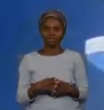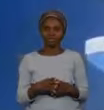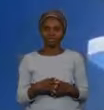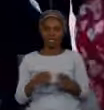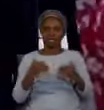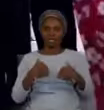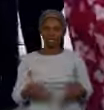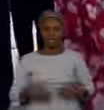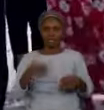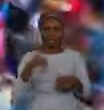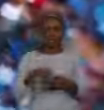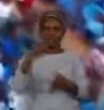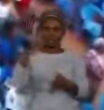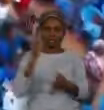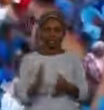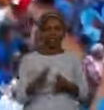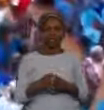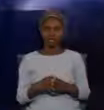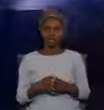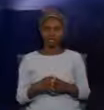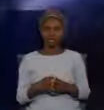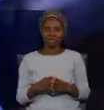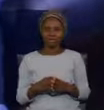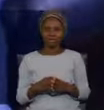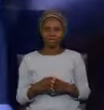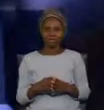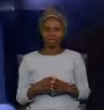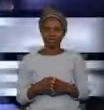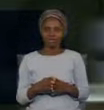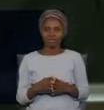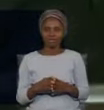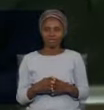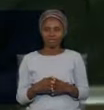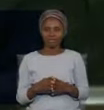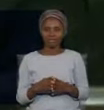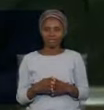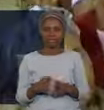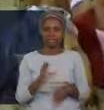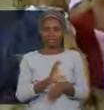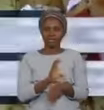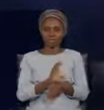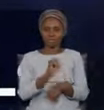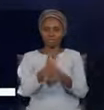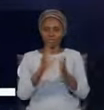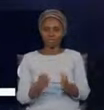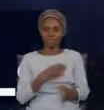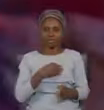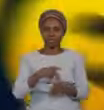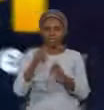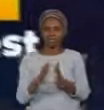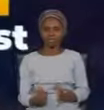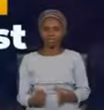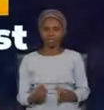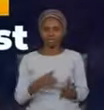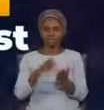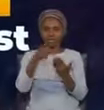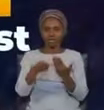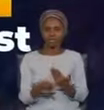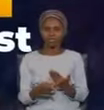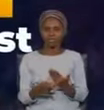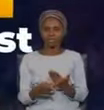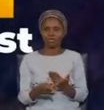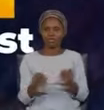ready to move. Also featuring our ministers, church workers and professional conference team, enabling grace and